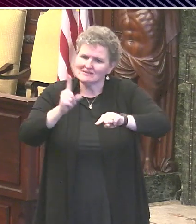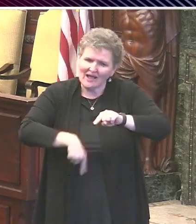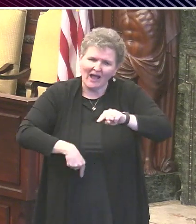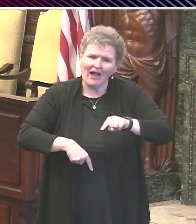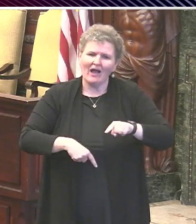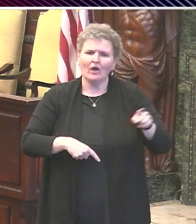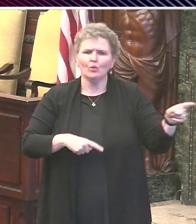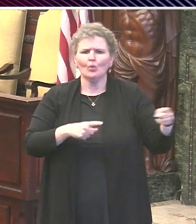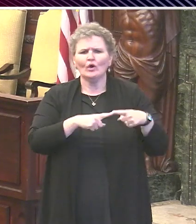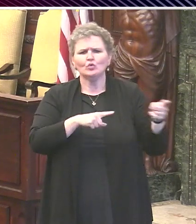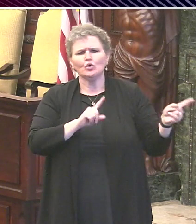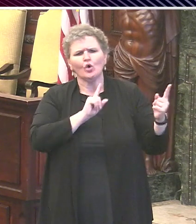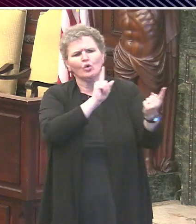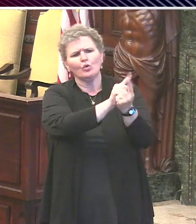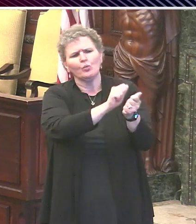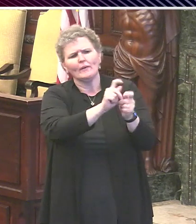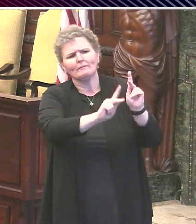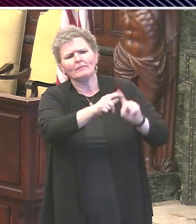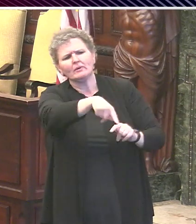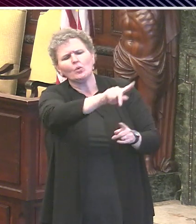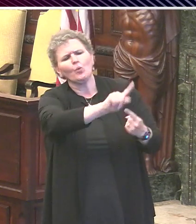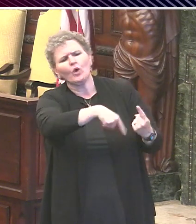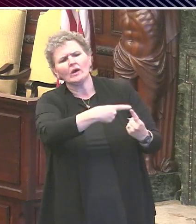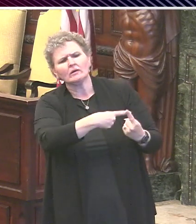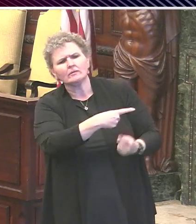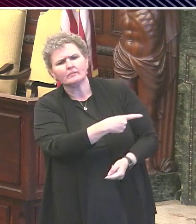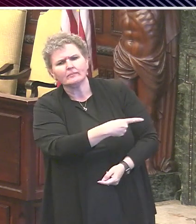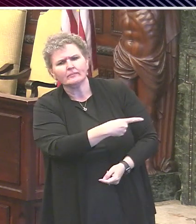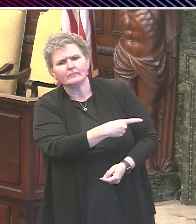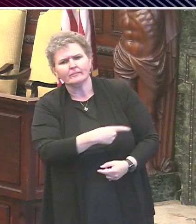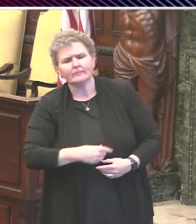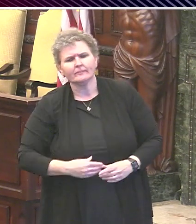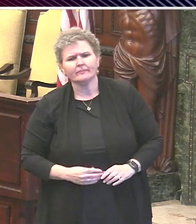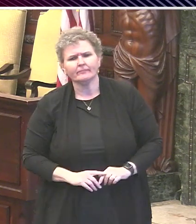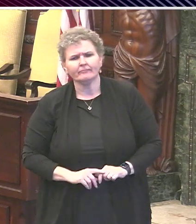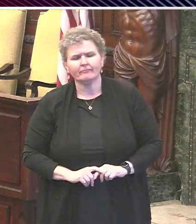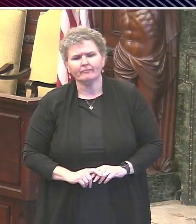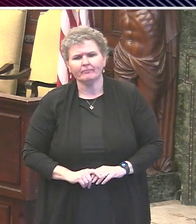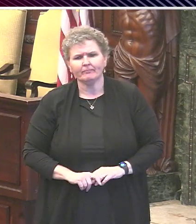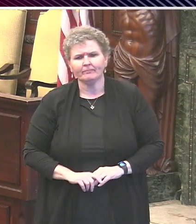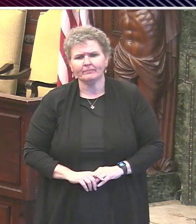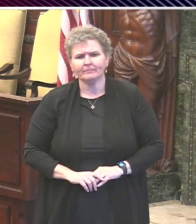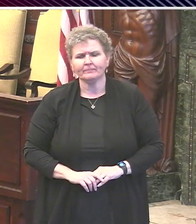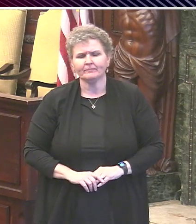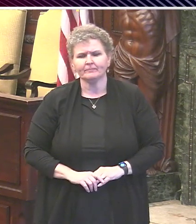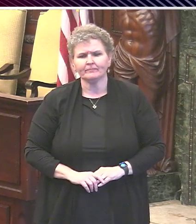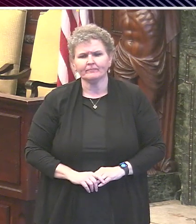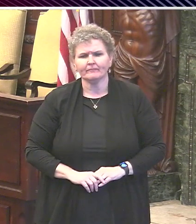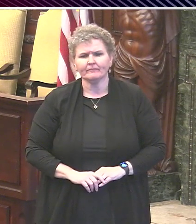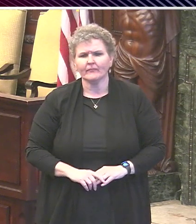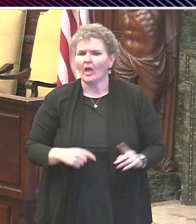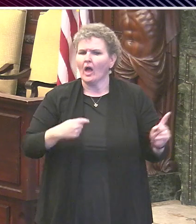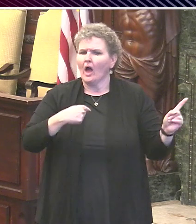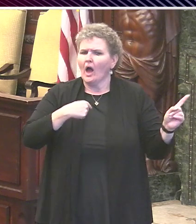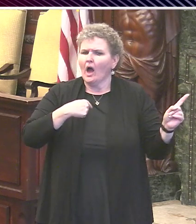to speak with people? We're not going to be talking about location. This is going to be a private meeting, and we will